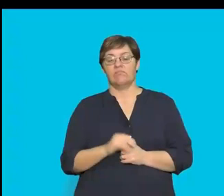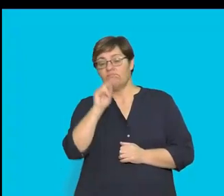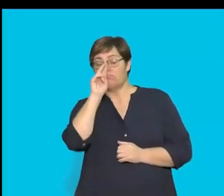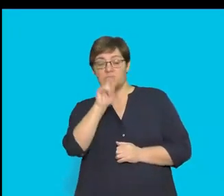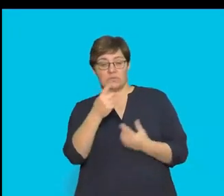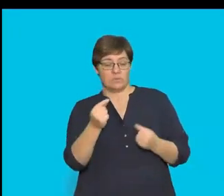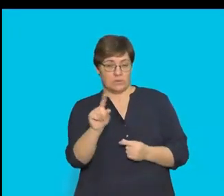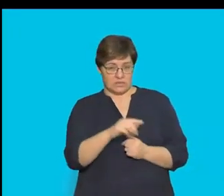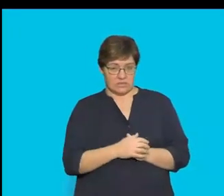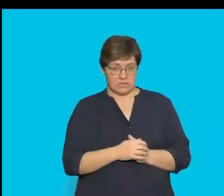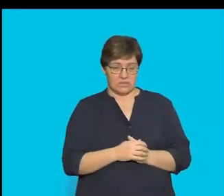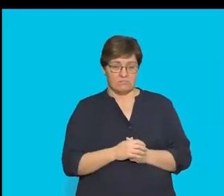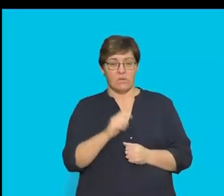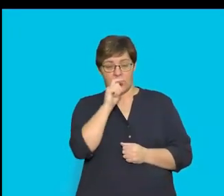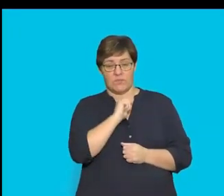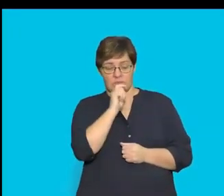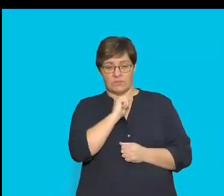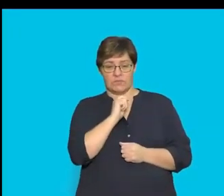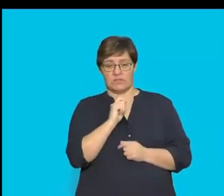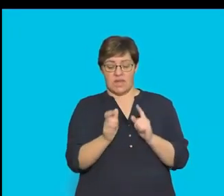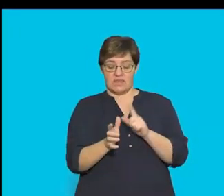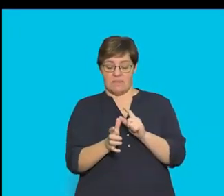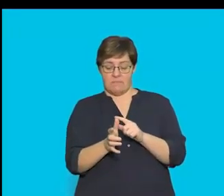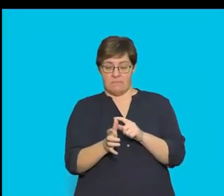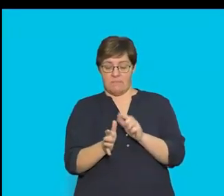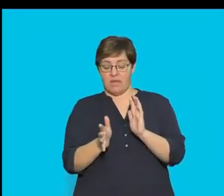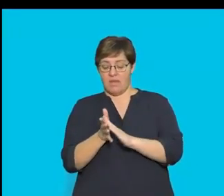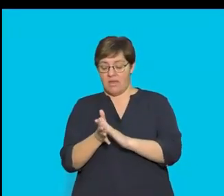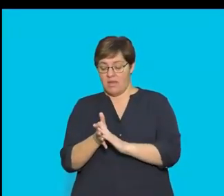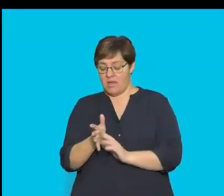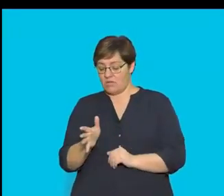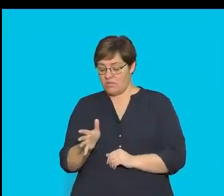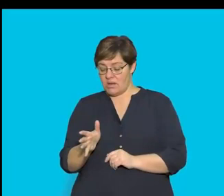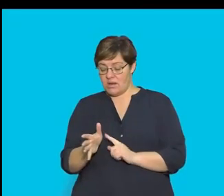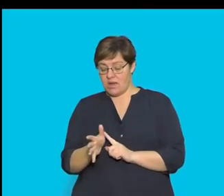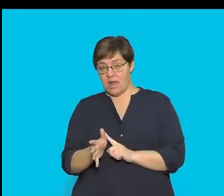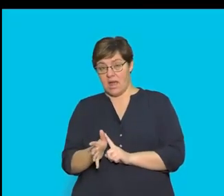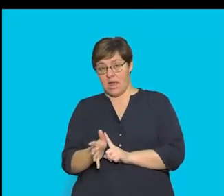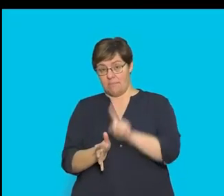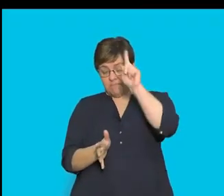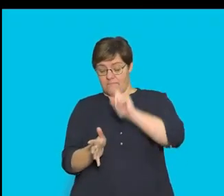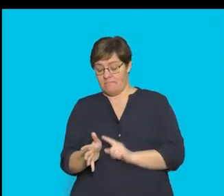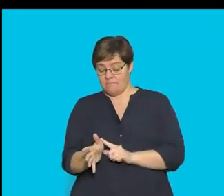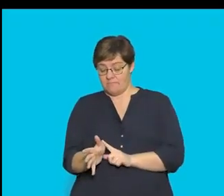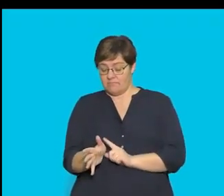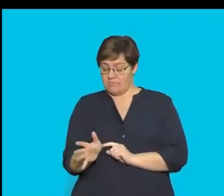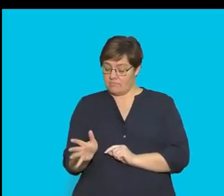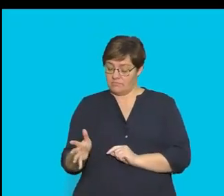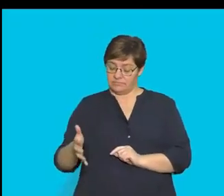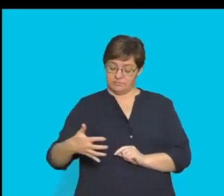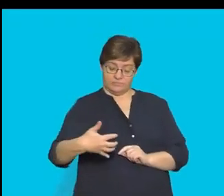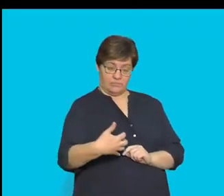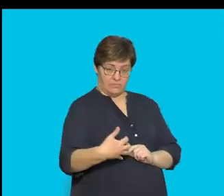to use the thumb and the fingers of the right hand to give us the direction of the magnetic field around a